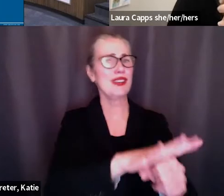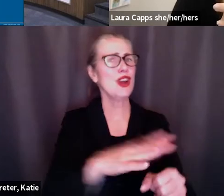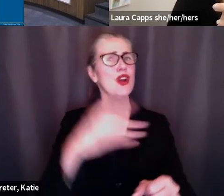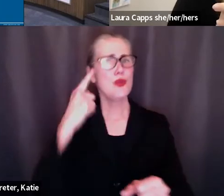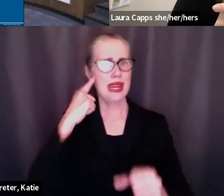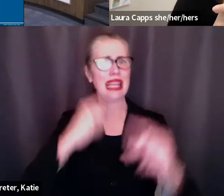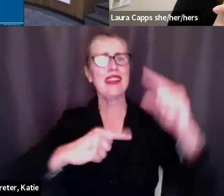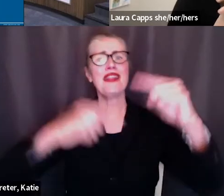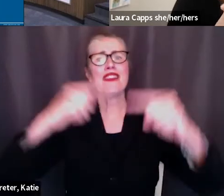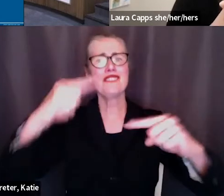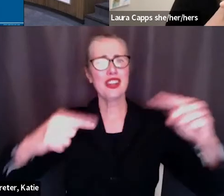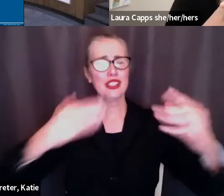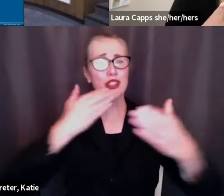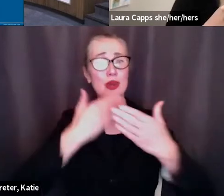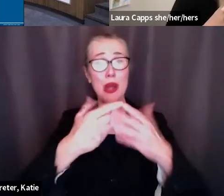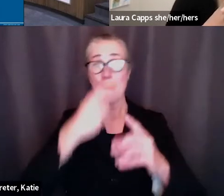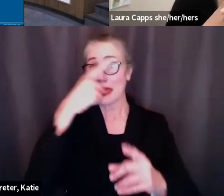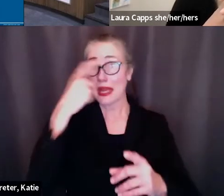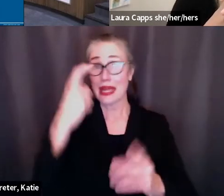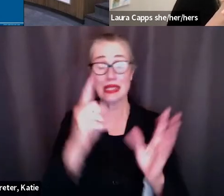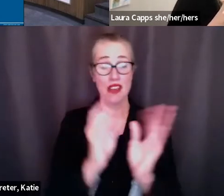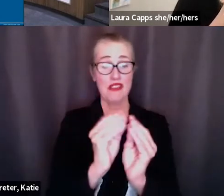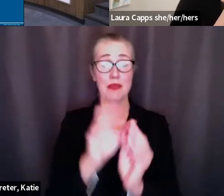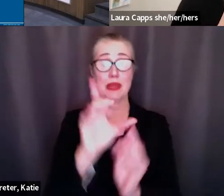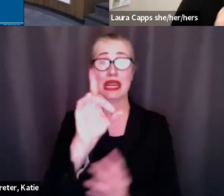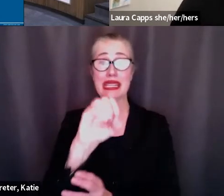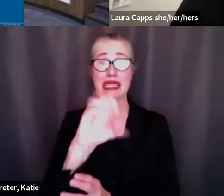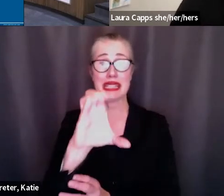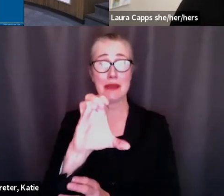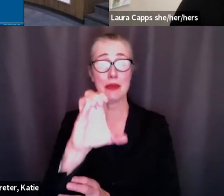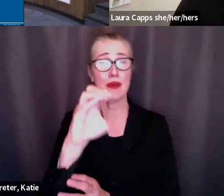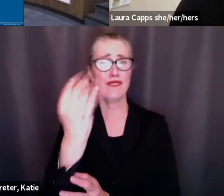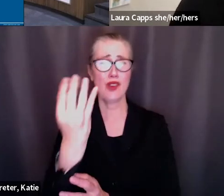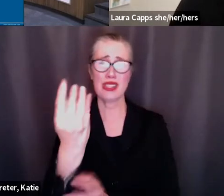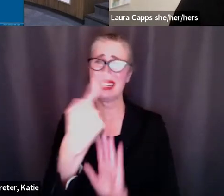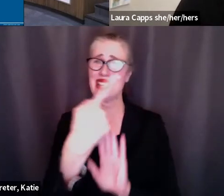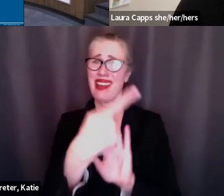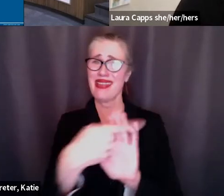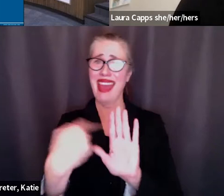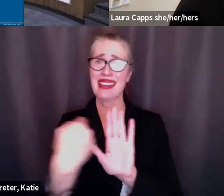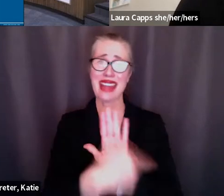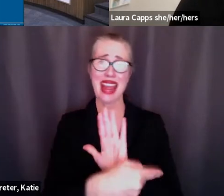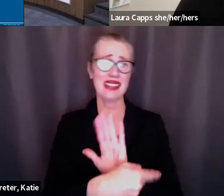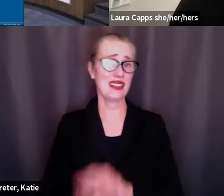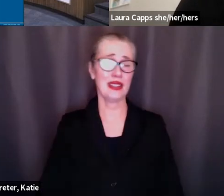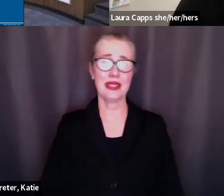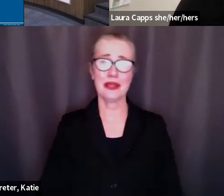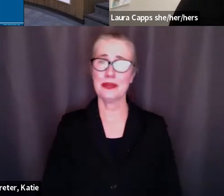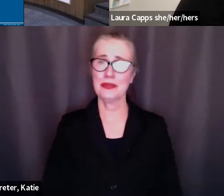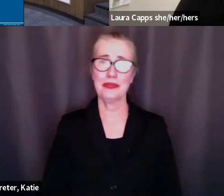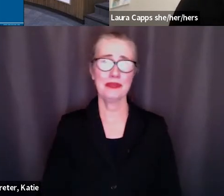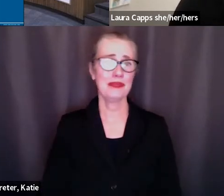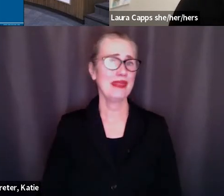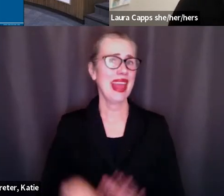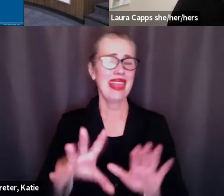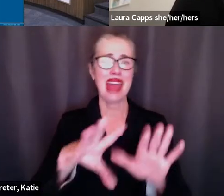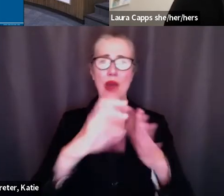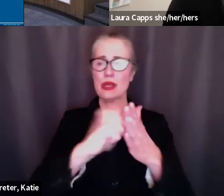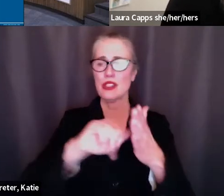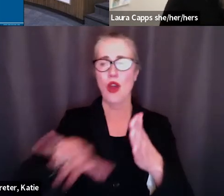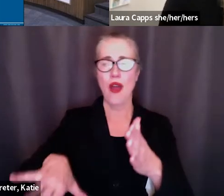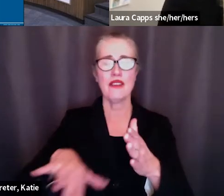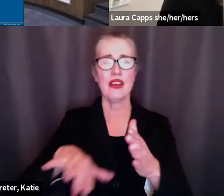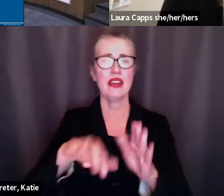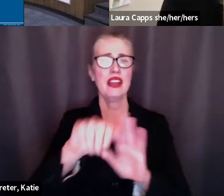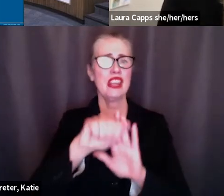because of the december 14th meeting cancelled for this process taken off the agenda i think it would merit a